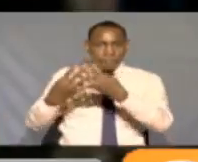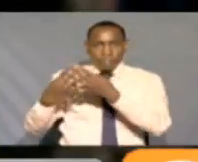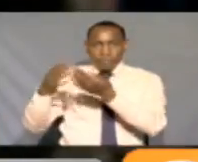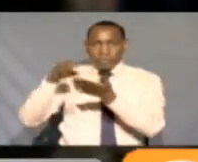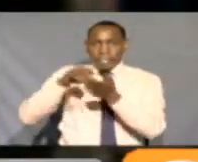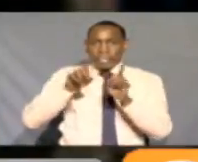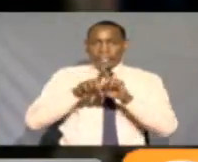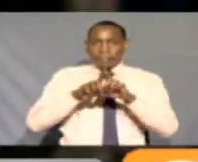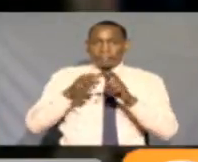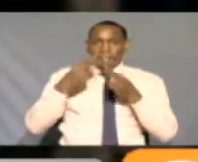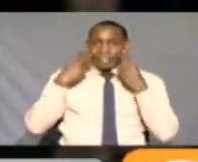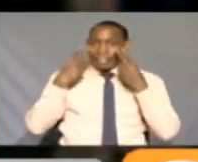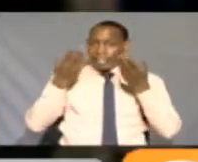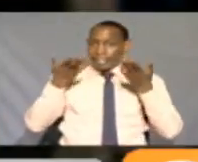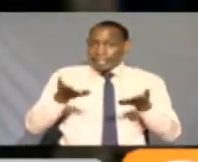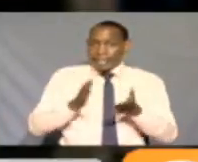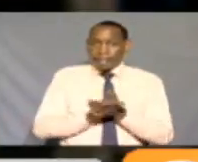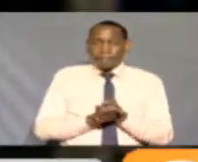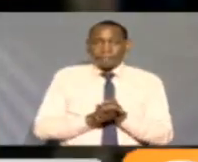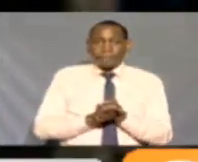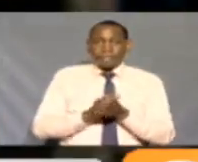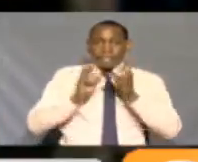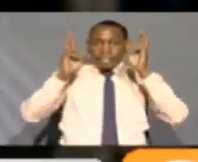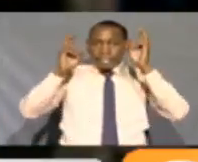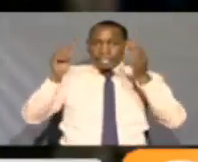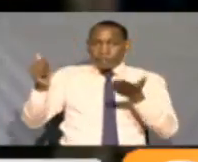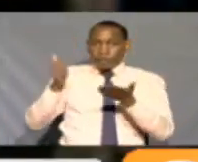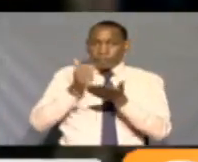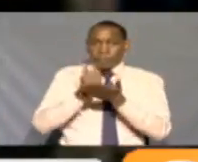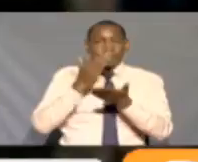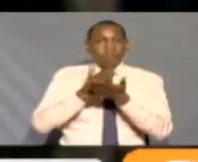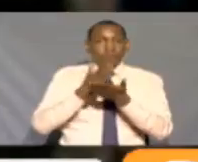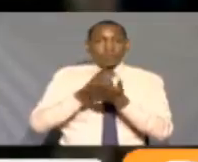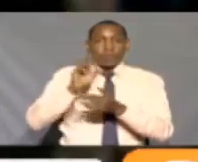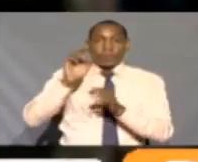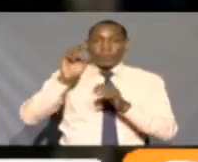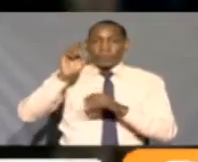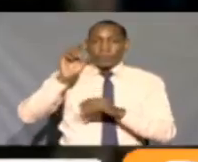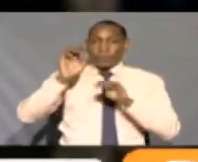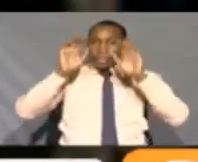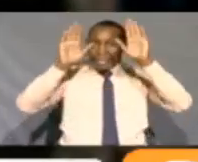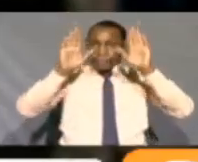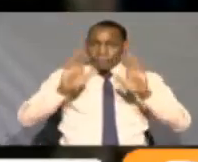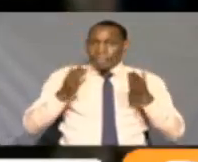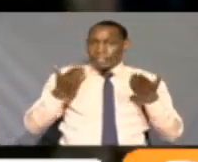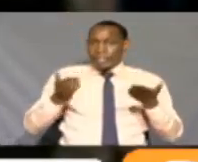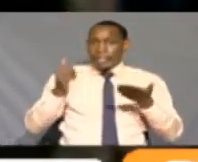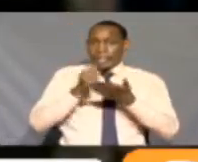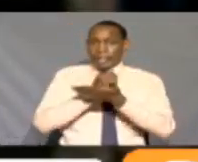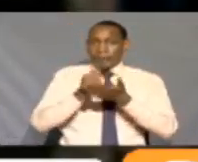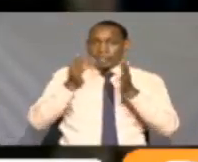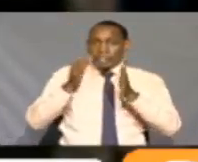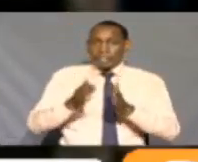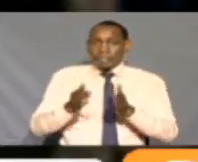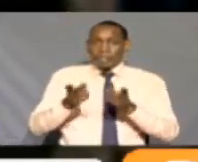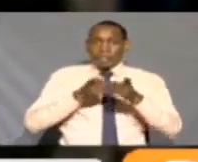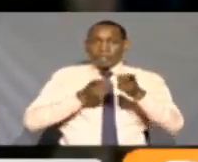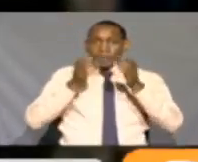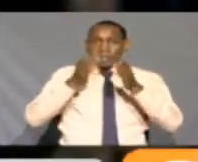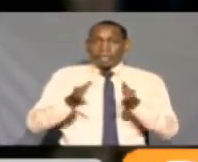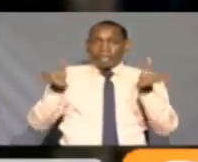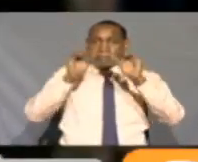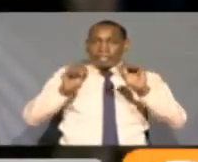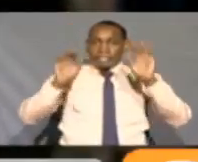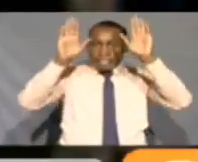prosecute cases the way we are seeing now? The matter of appointments is very important. Right now, the Auditor General, Controller of Budget, who are